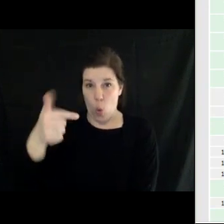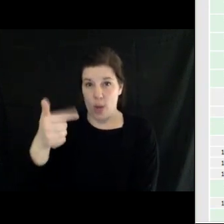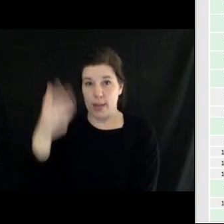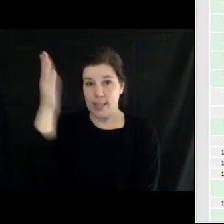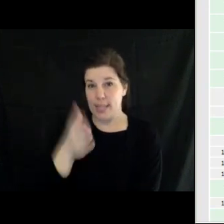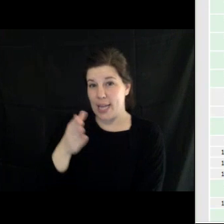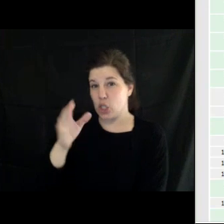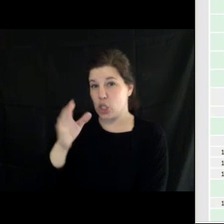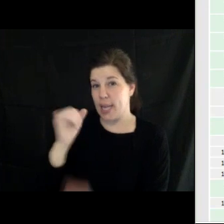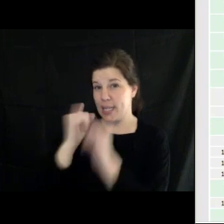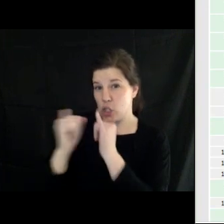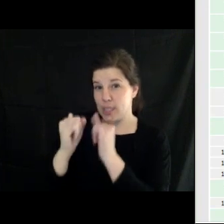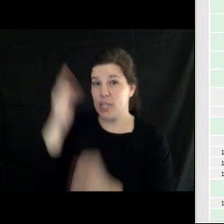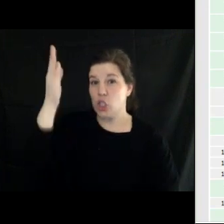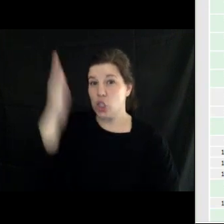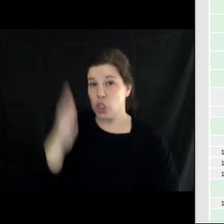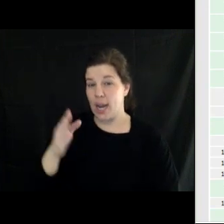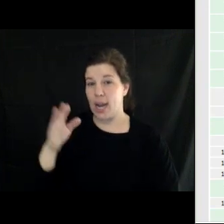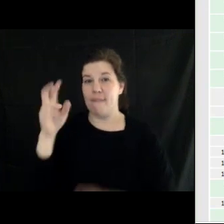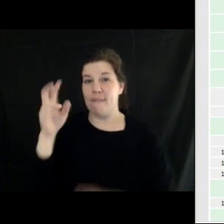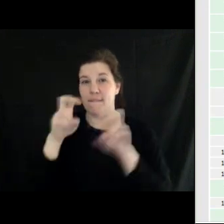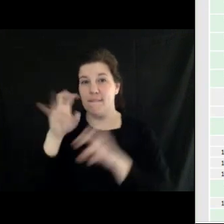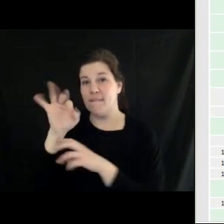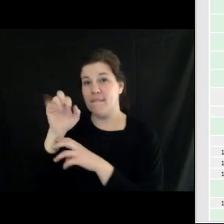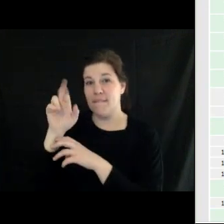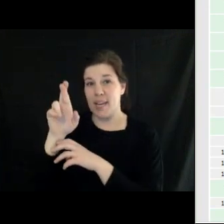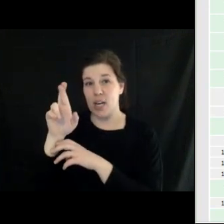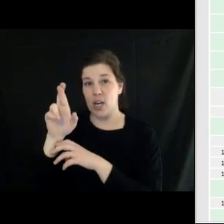www.boynton-beach.org/internship-fair, or you can call me, John Durgan, at